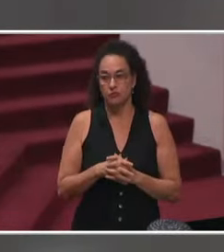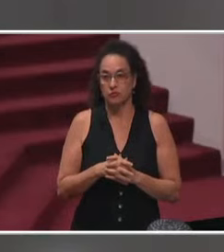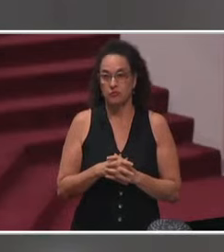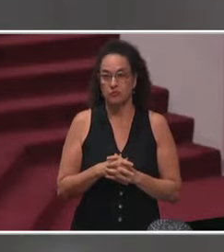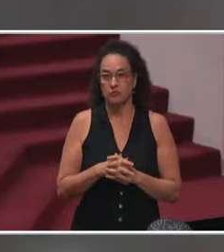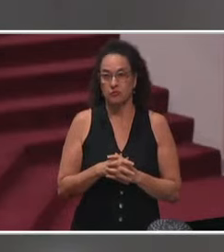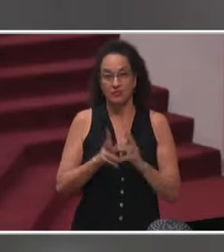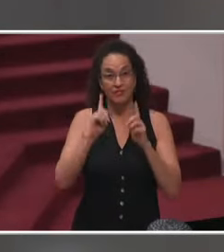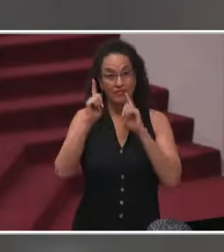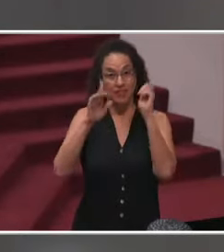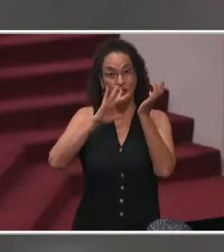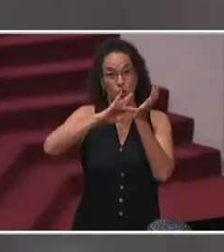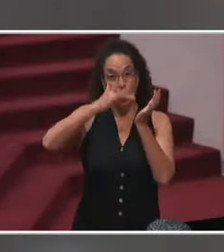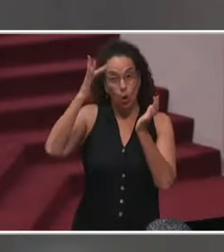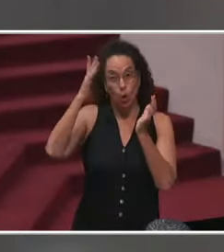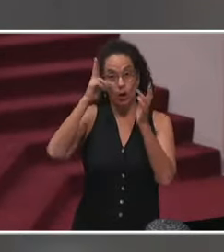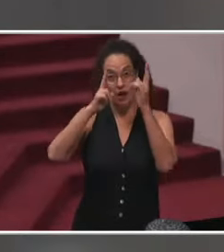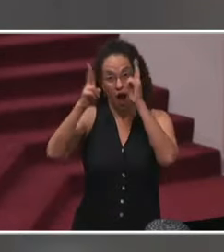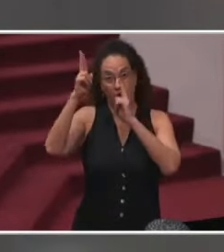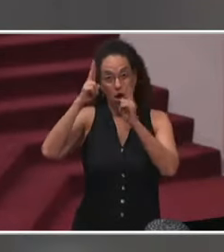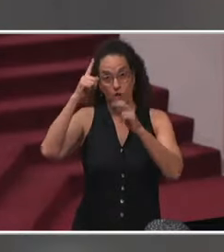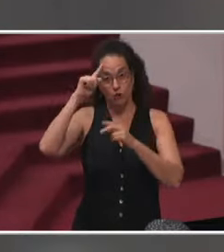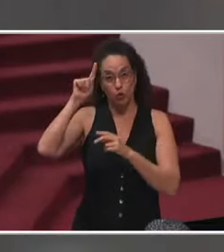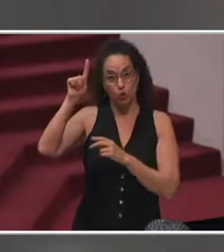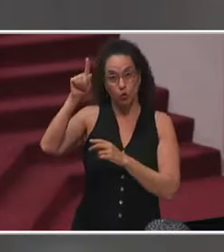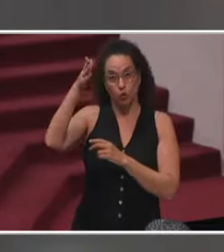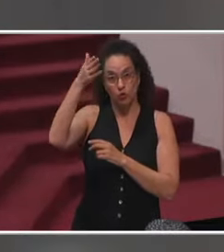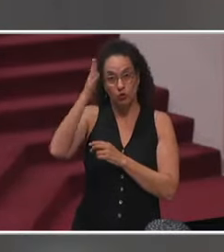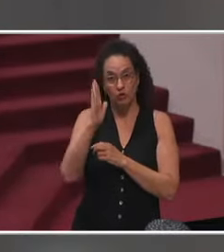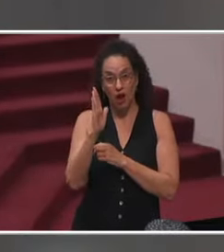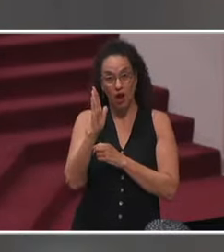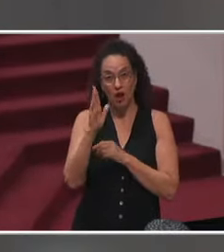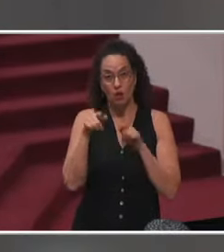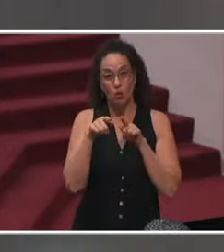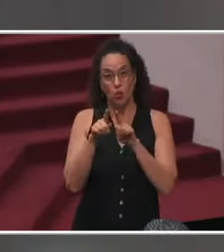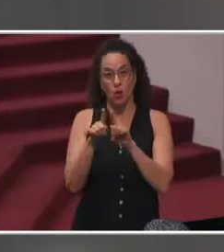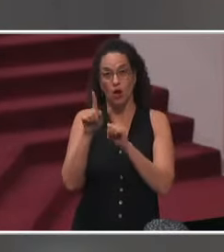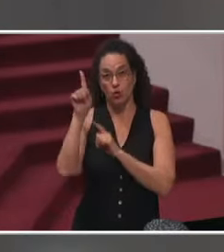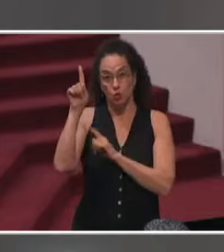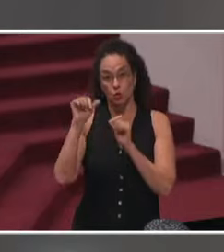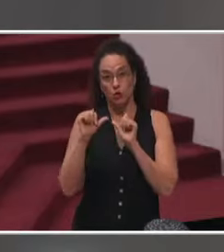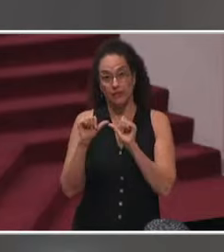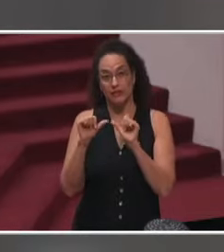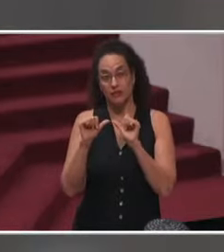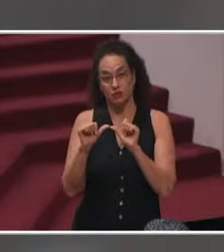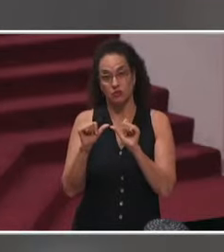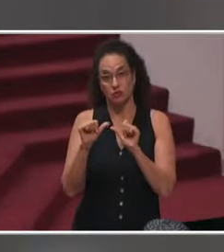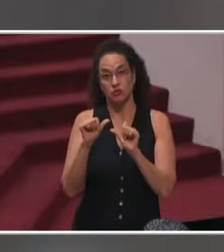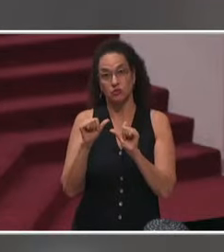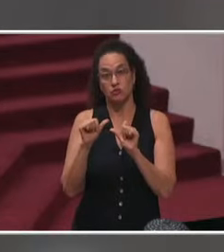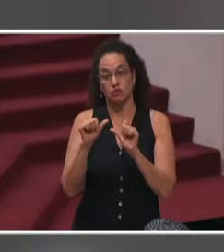Glory and honor we give to you, dear God, as you continue to strengthen